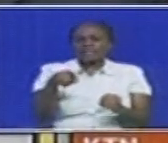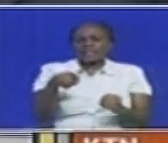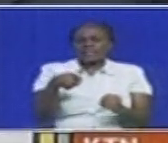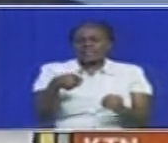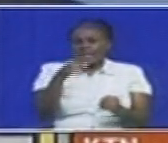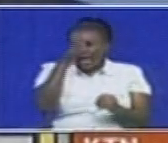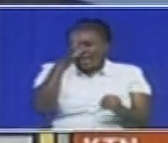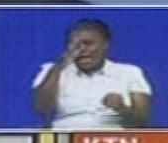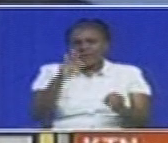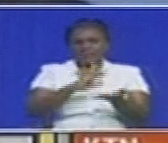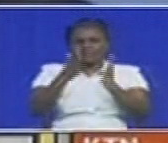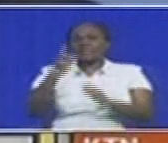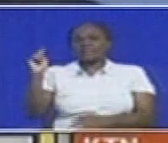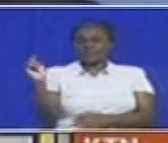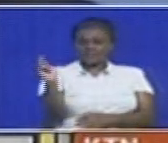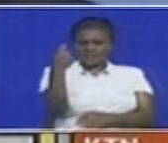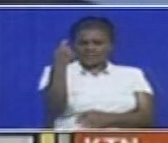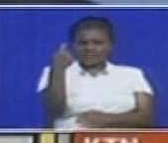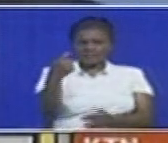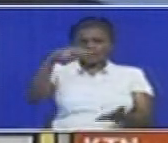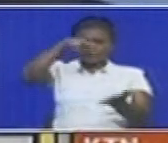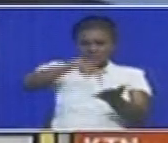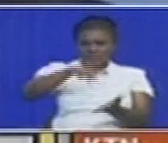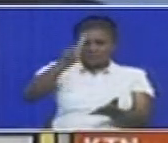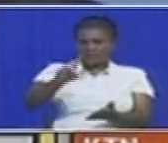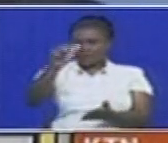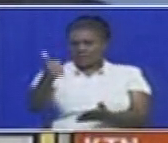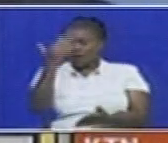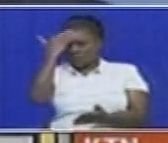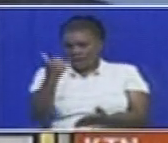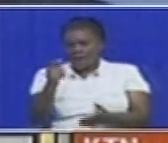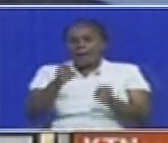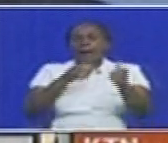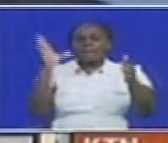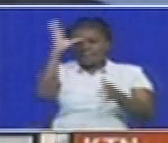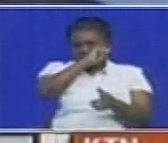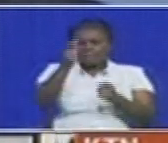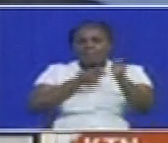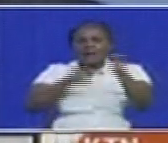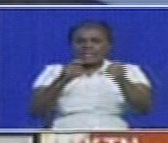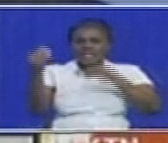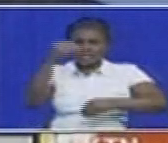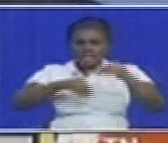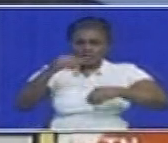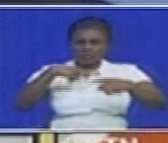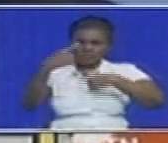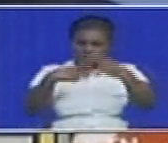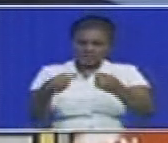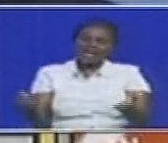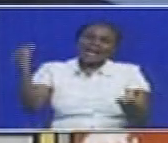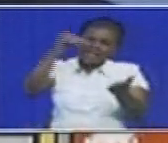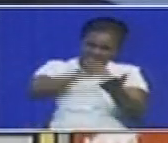Wakenya. Kenyans rose against one another because of a mismanaged election process. Now, we repeated another